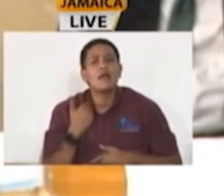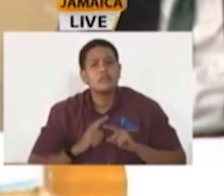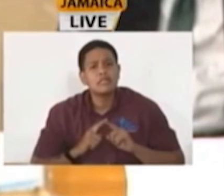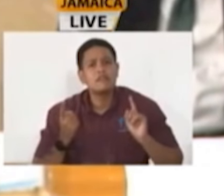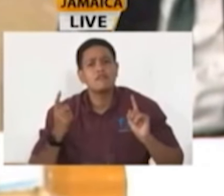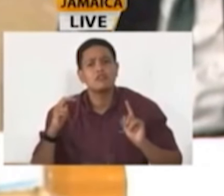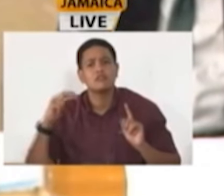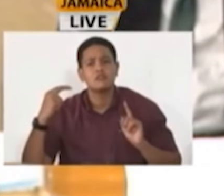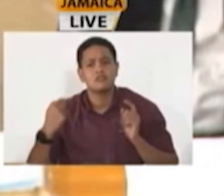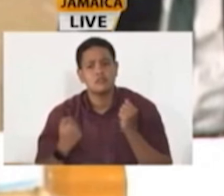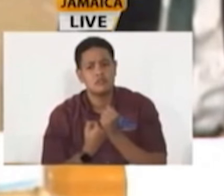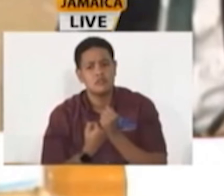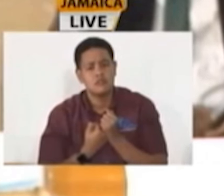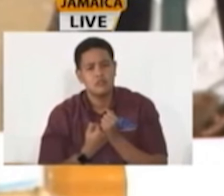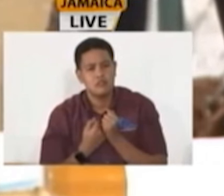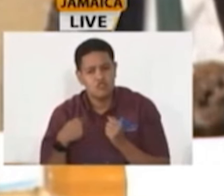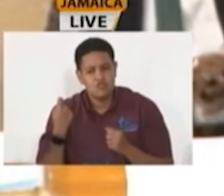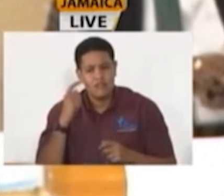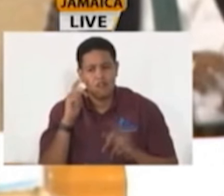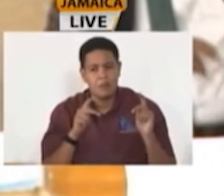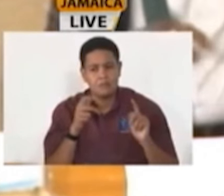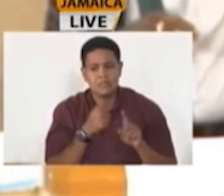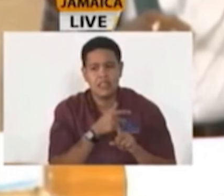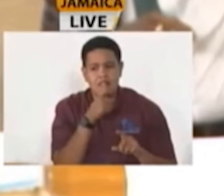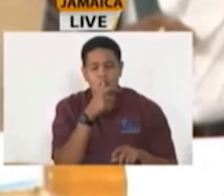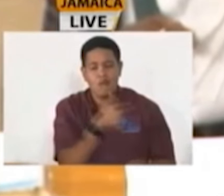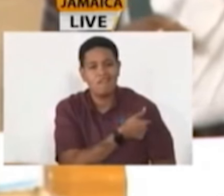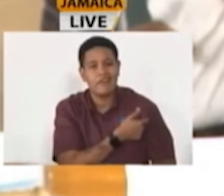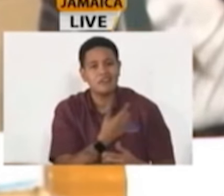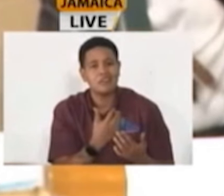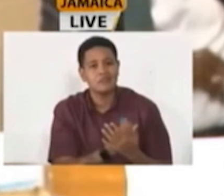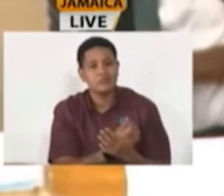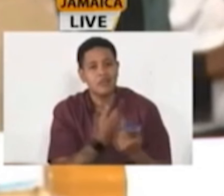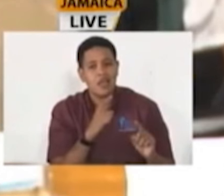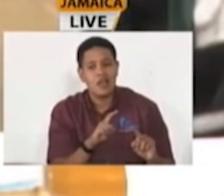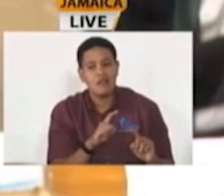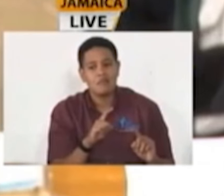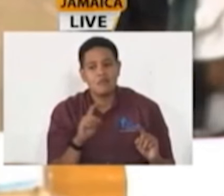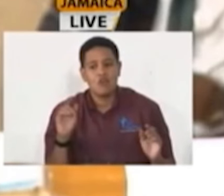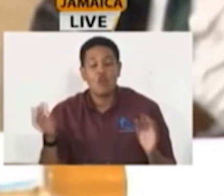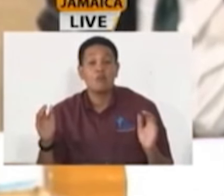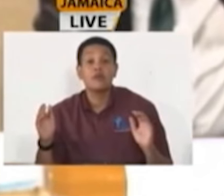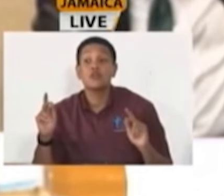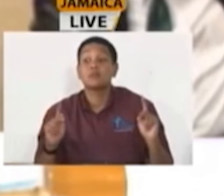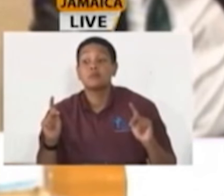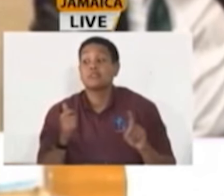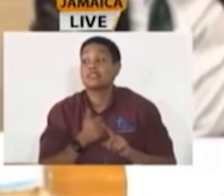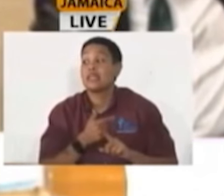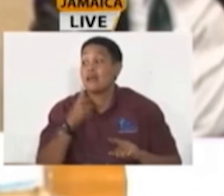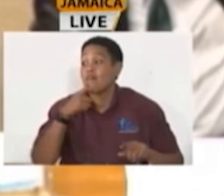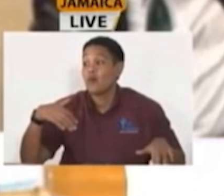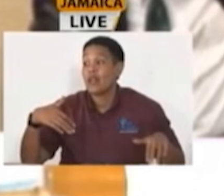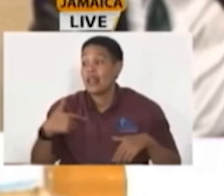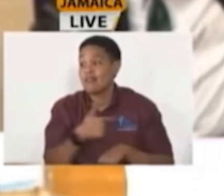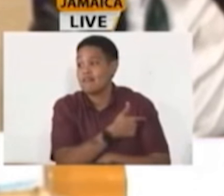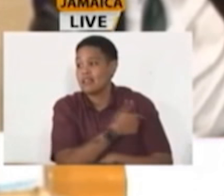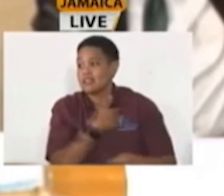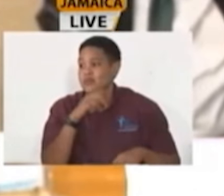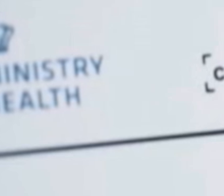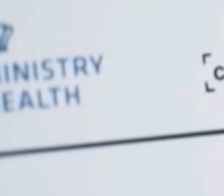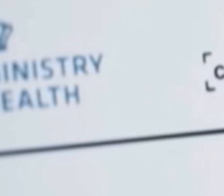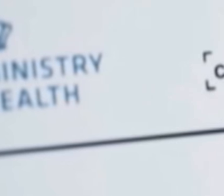for persons who are vaccinated versus persons who are not. And we have seen that emerge. He noted that